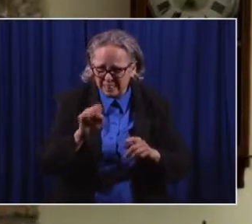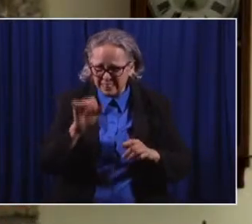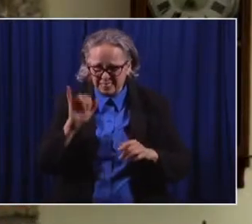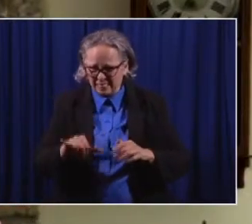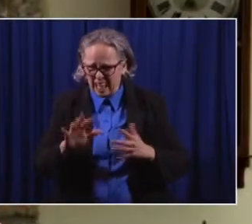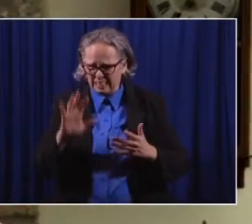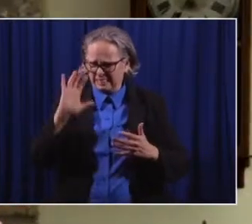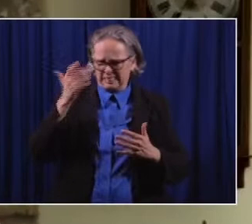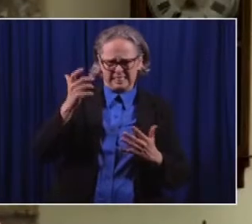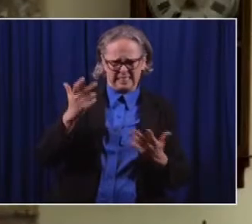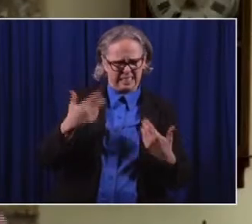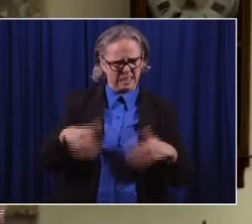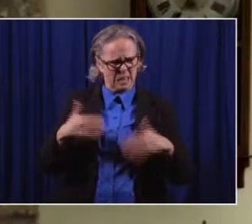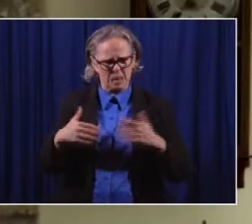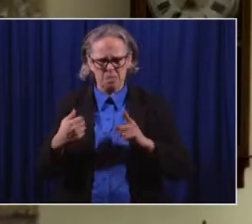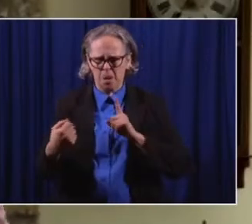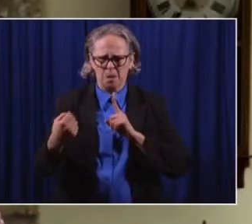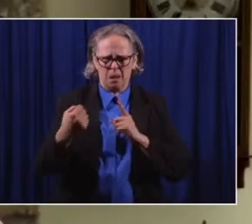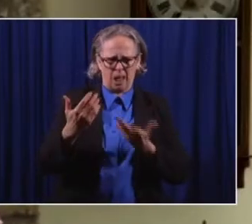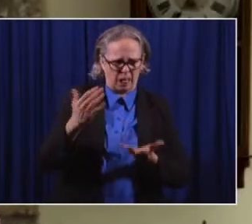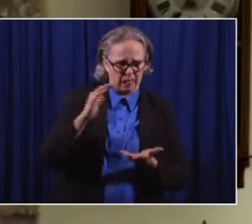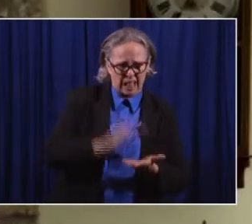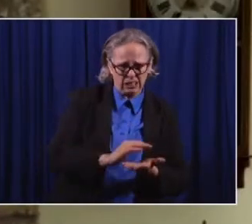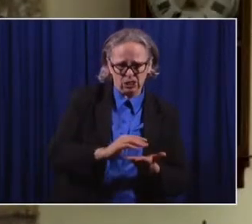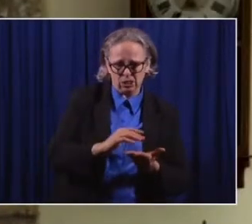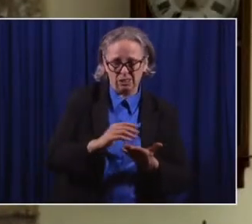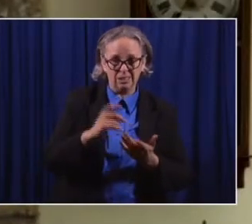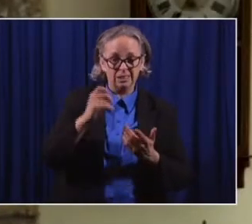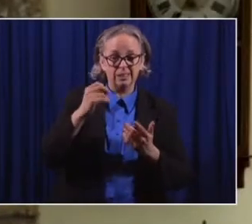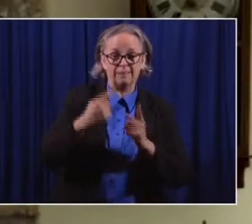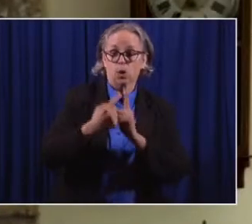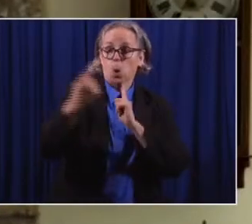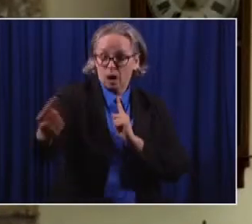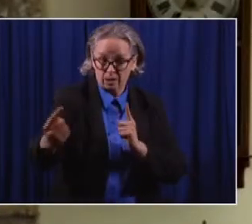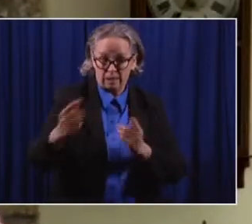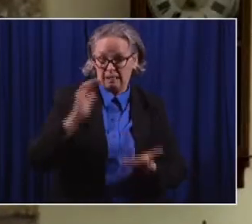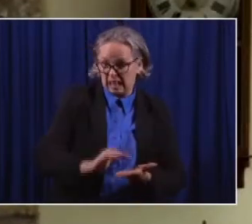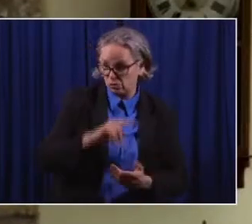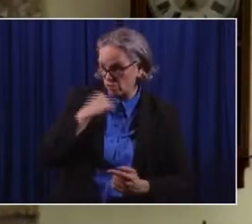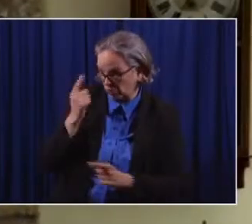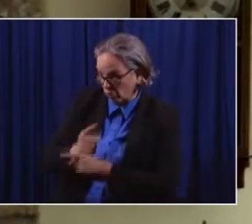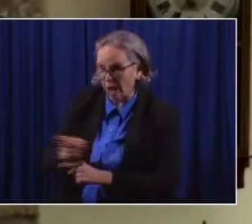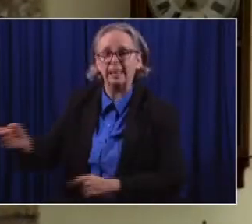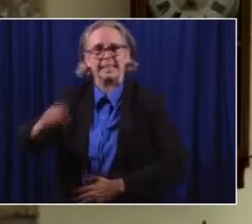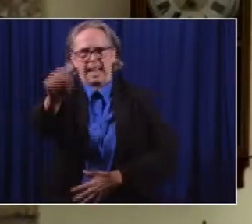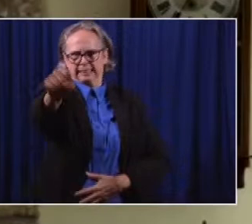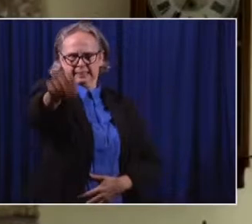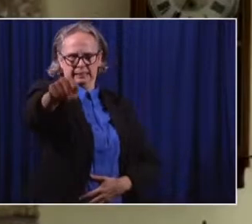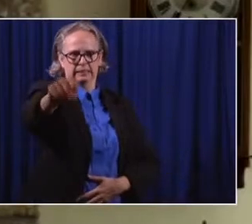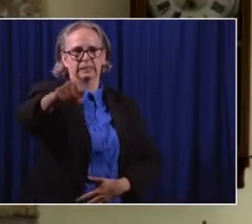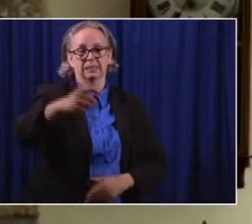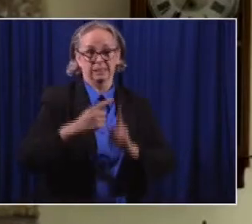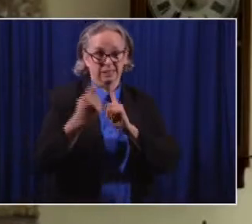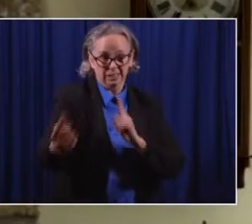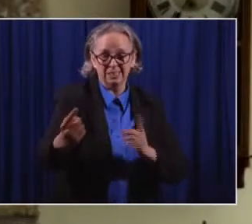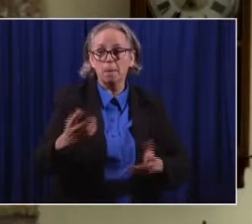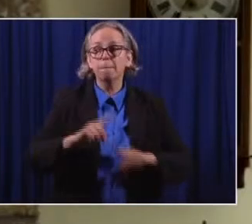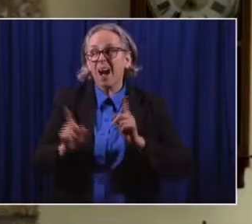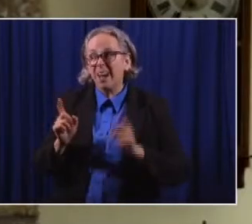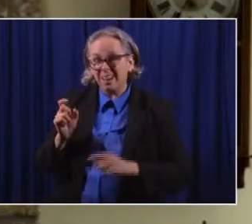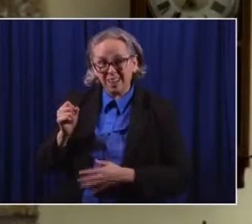of distance. Would that be right? Yes. The aerosolized